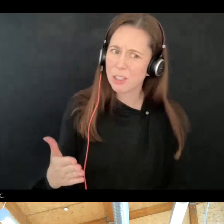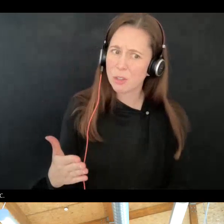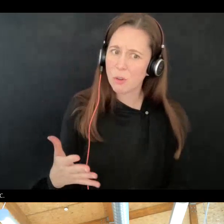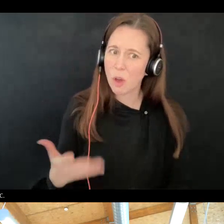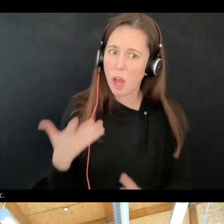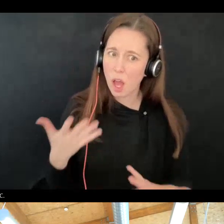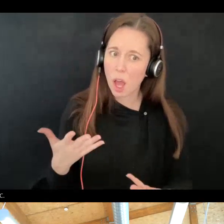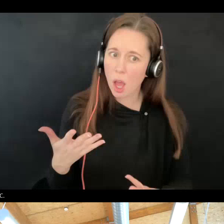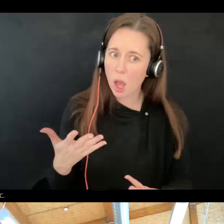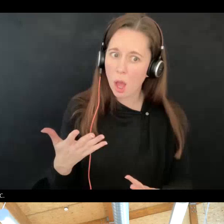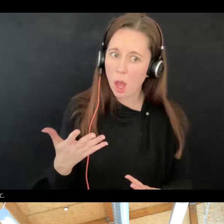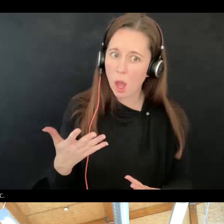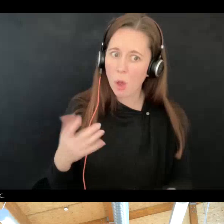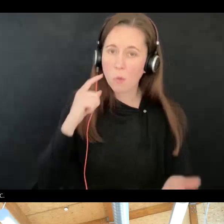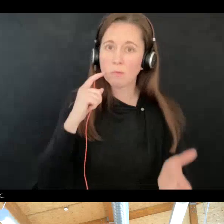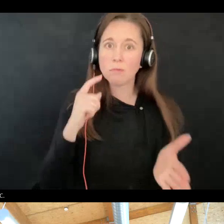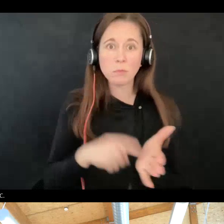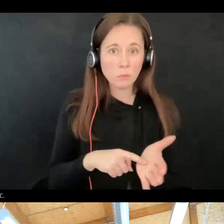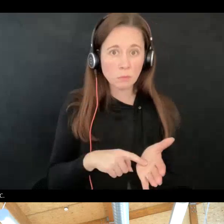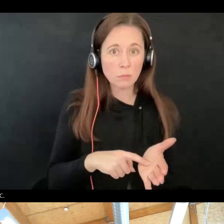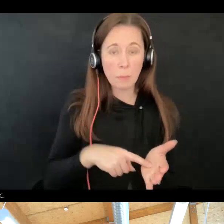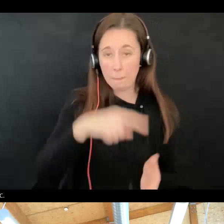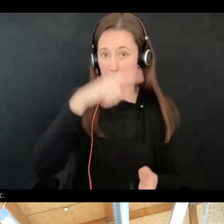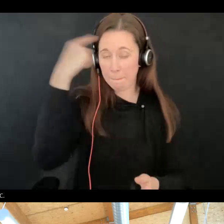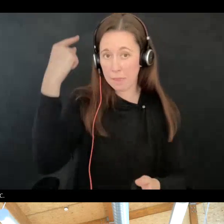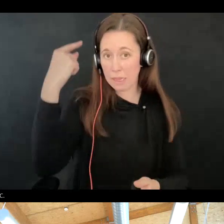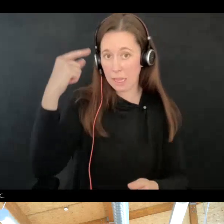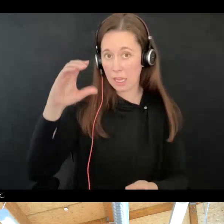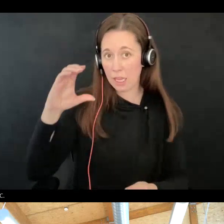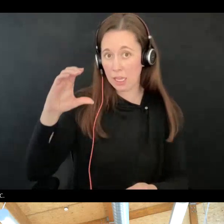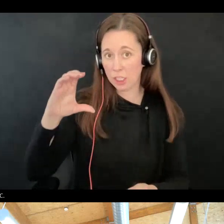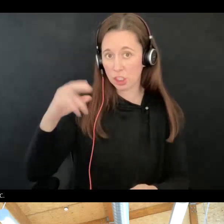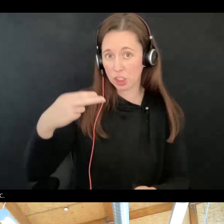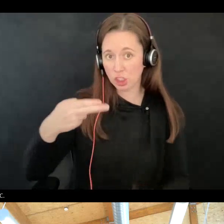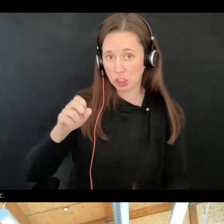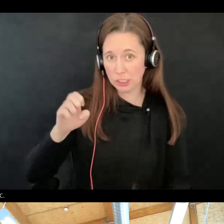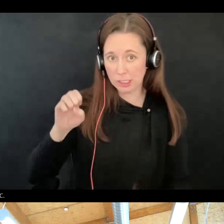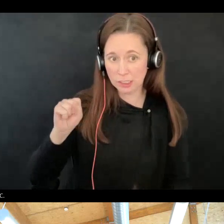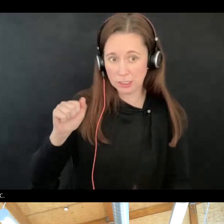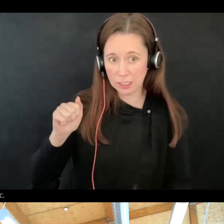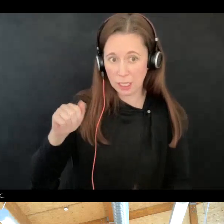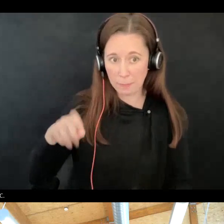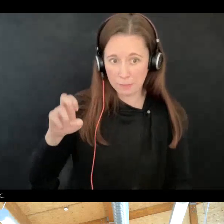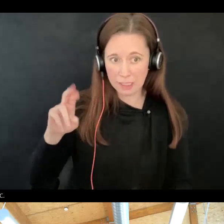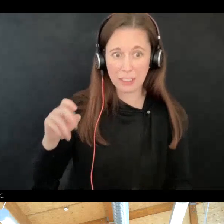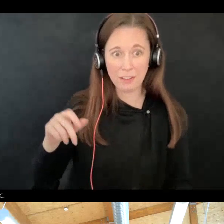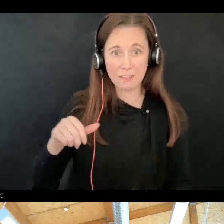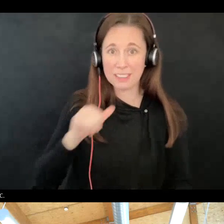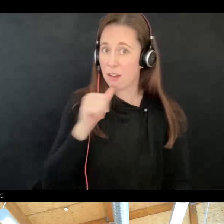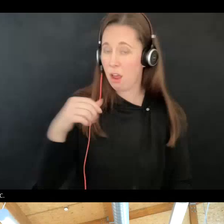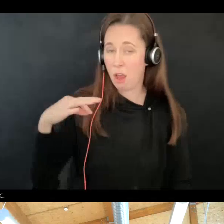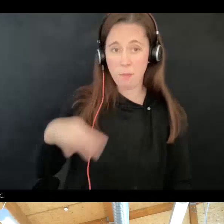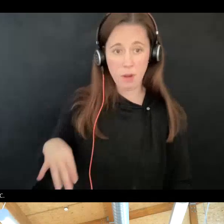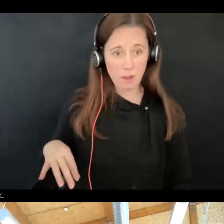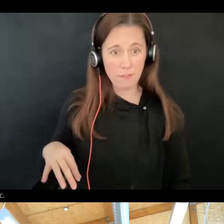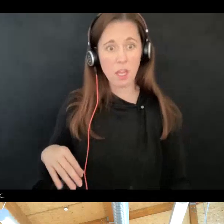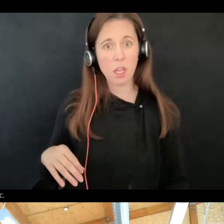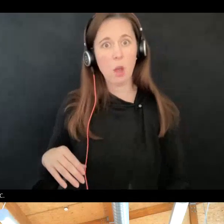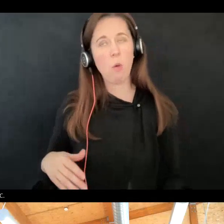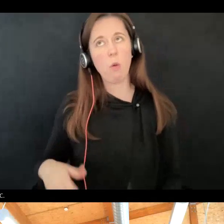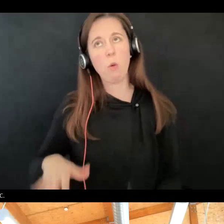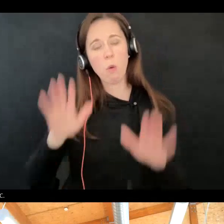of the Chesapeake nonprofit that was formerly led by Vince Leggett, who passed away recently. They have a lot of good local history